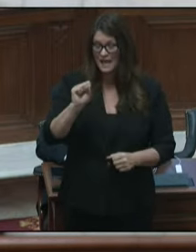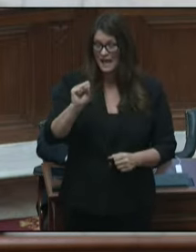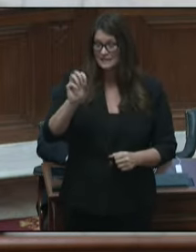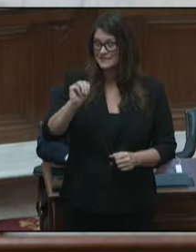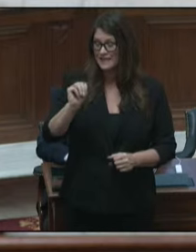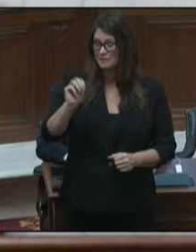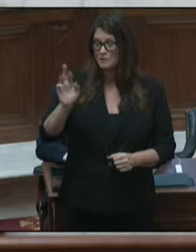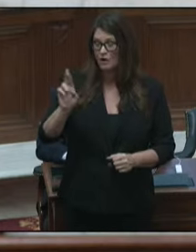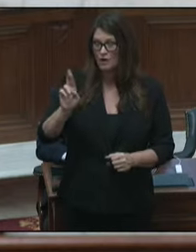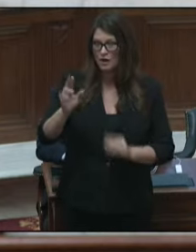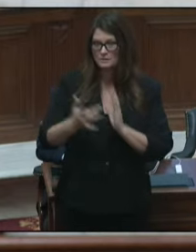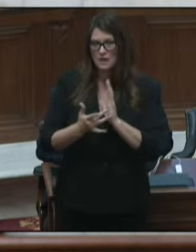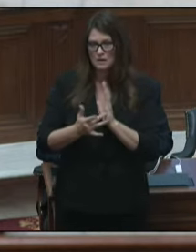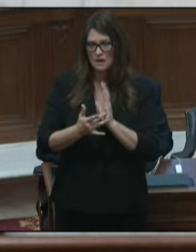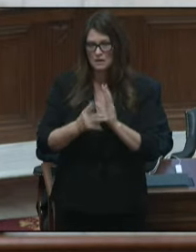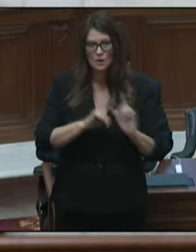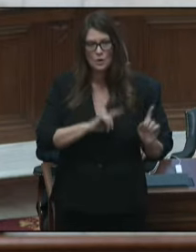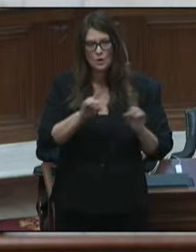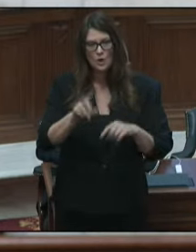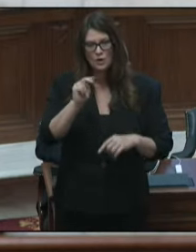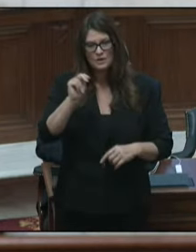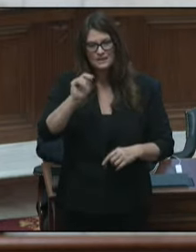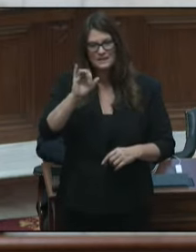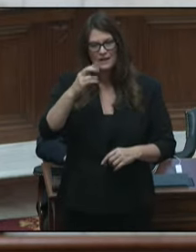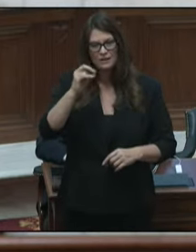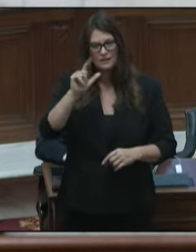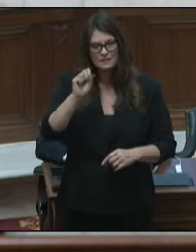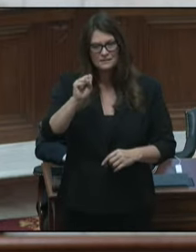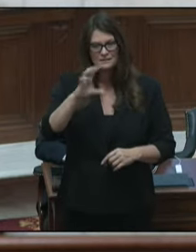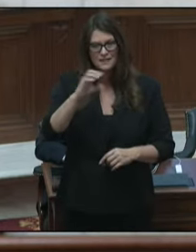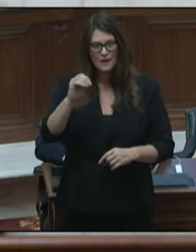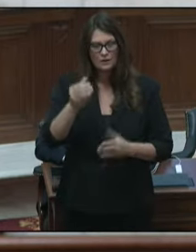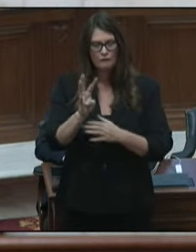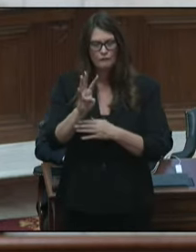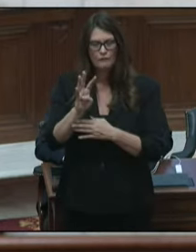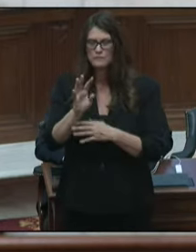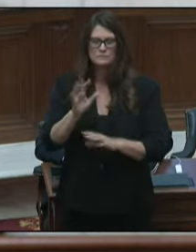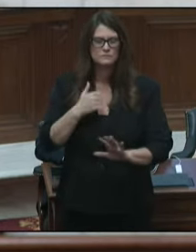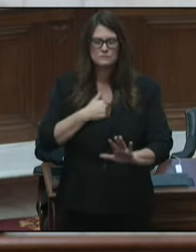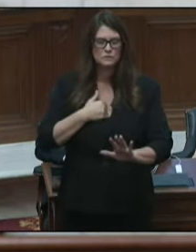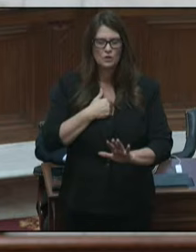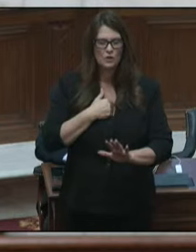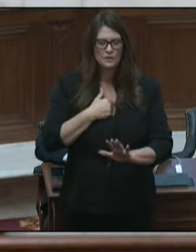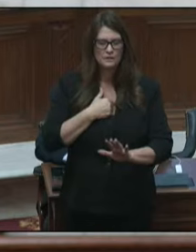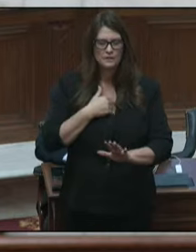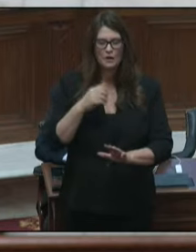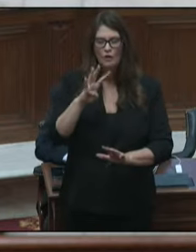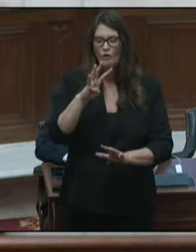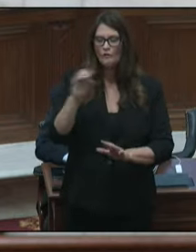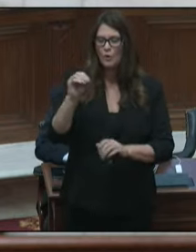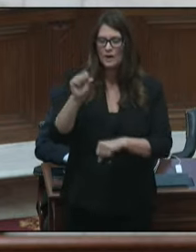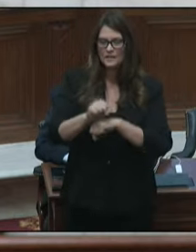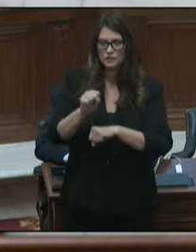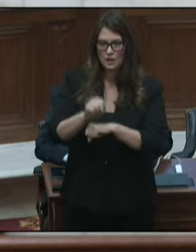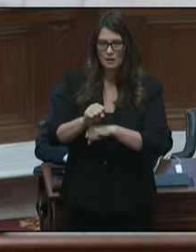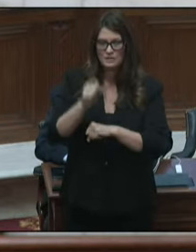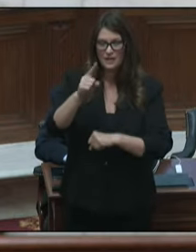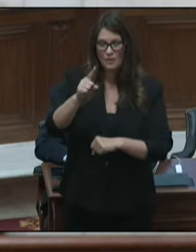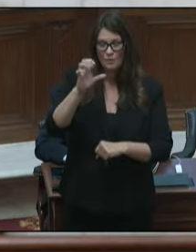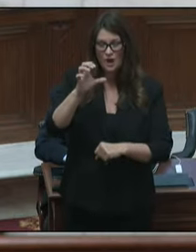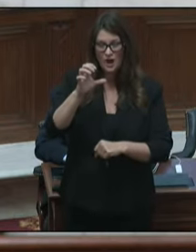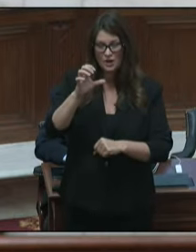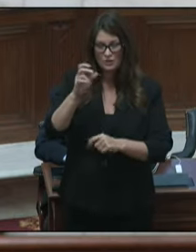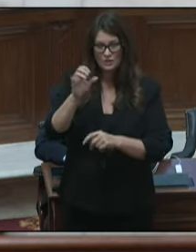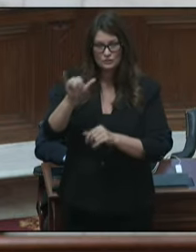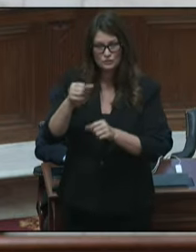SMR Technologies is coming to Nicholas County with 40 new jobs. No, I'm sorry, with 40 jobs, 100